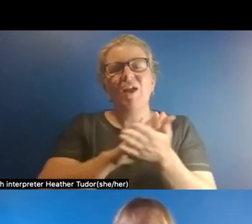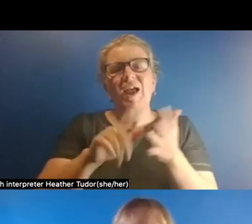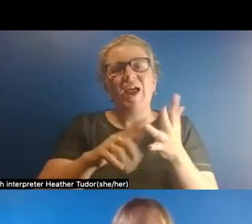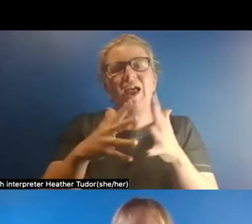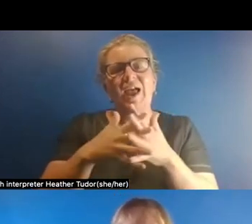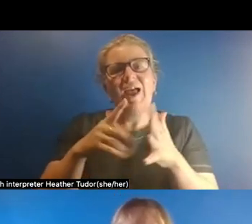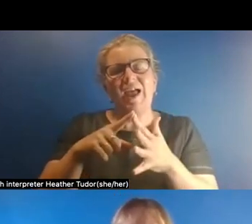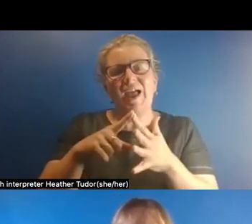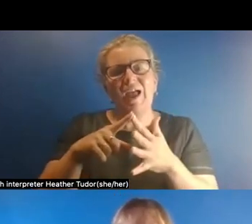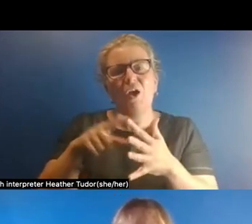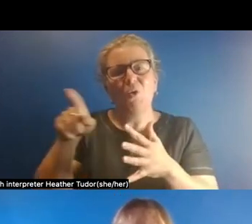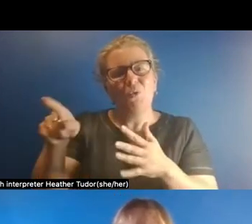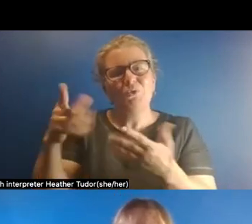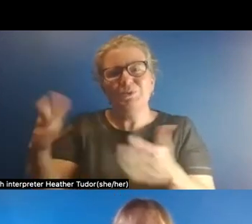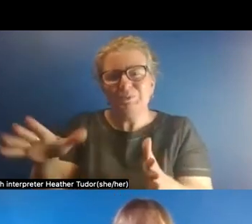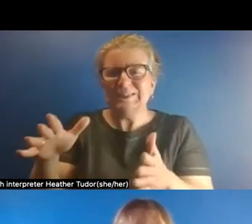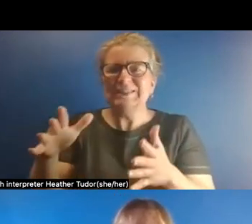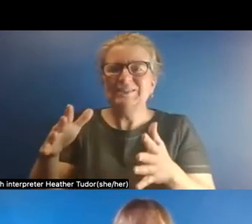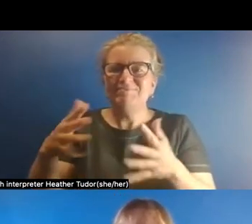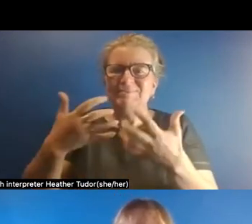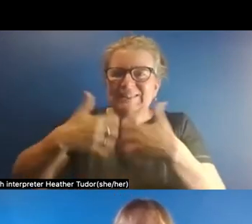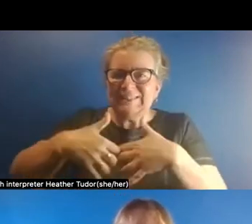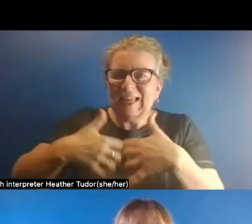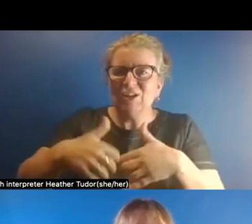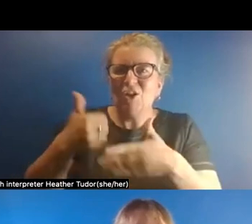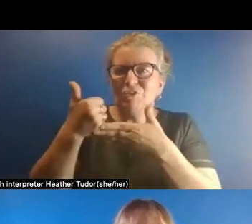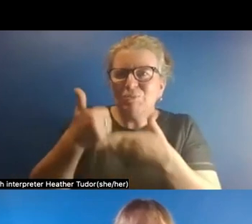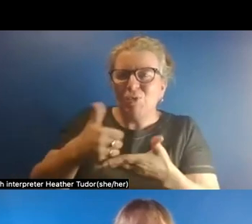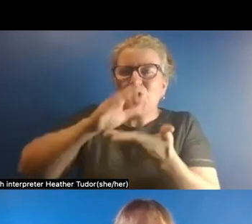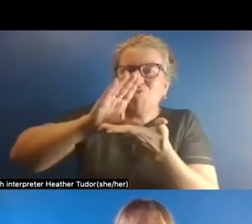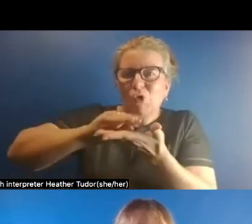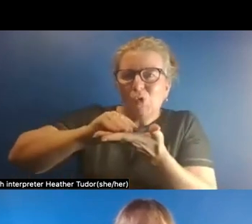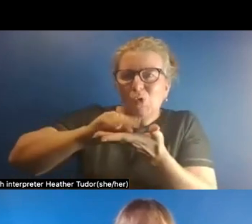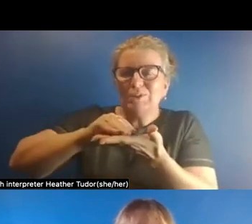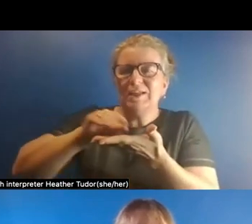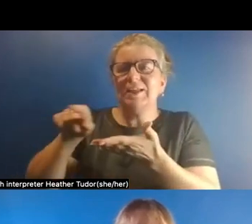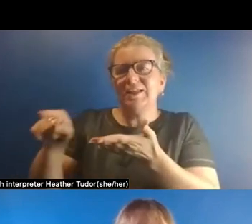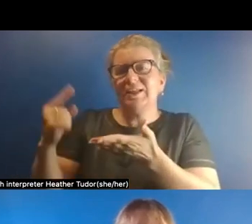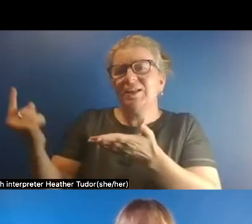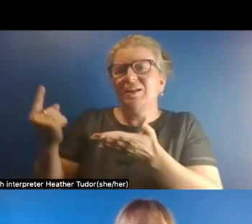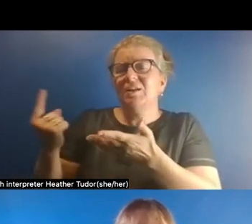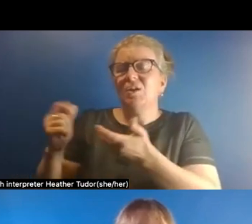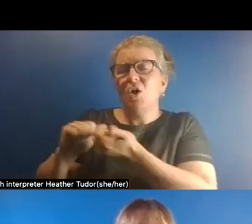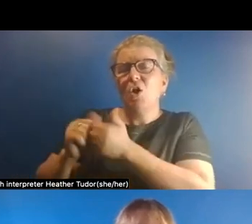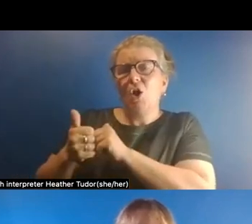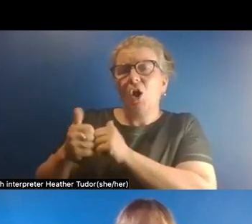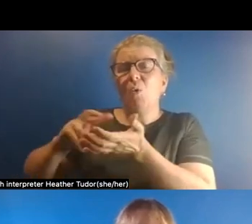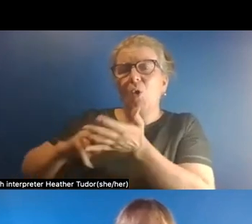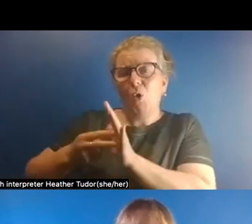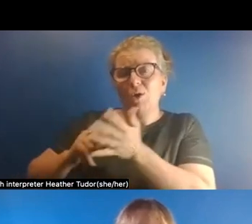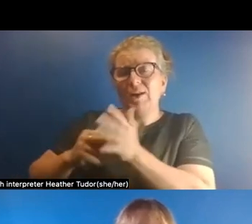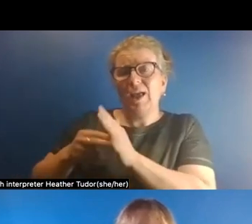been doing the recording and the tech support, and is also a co-organizer and a part of a particular